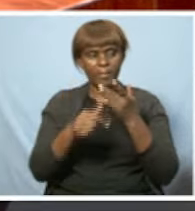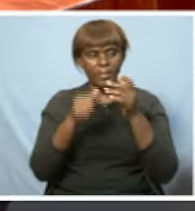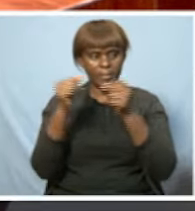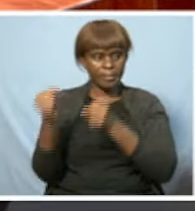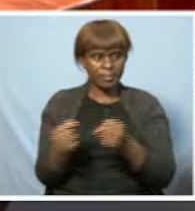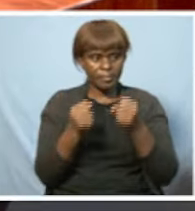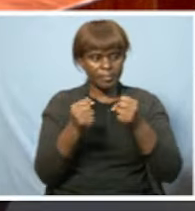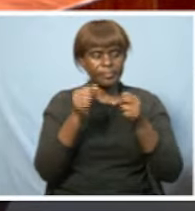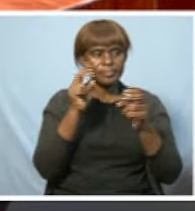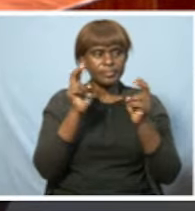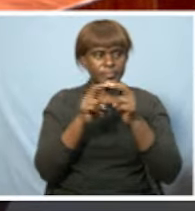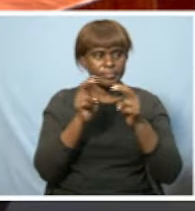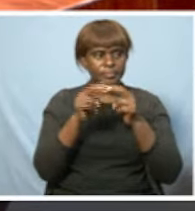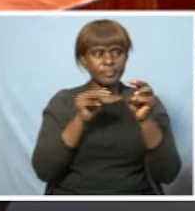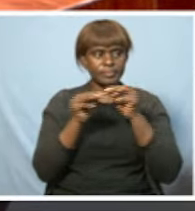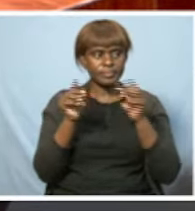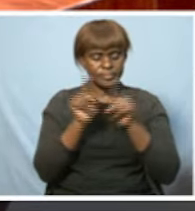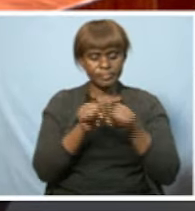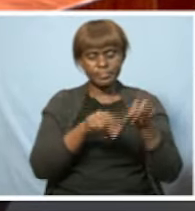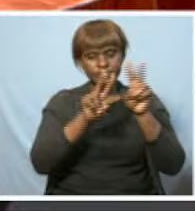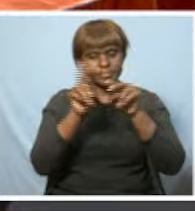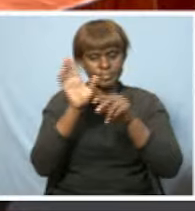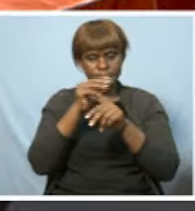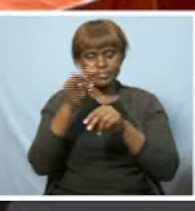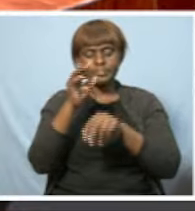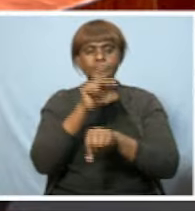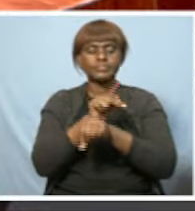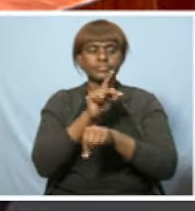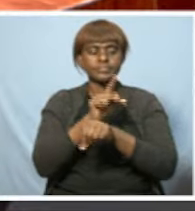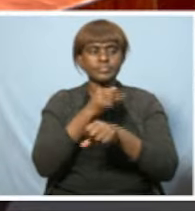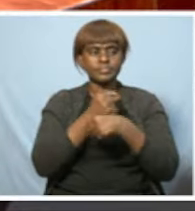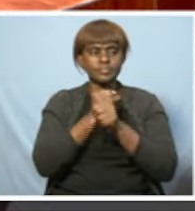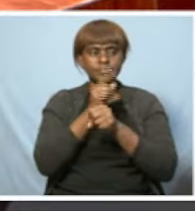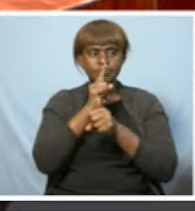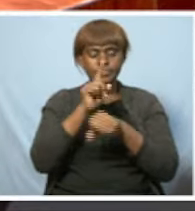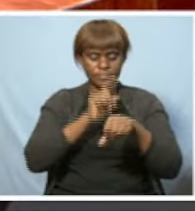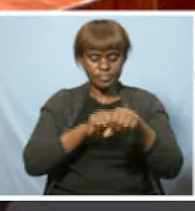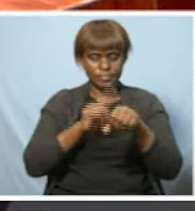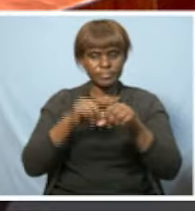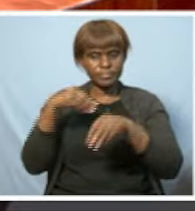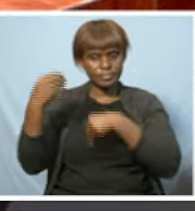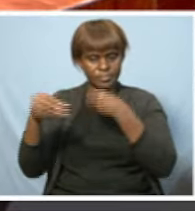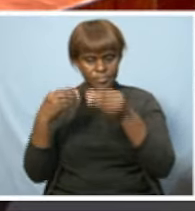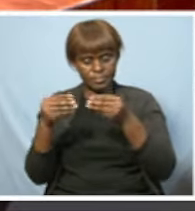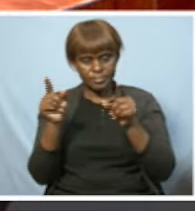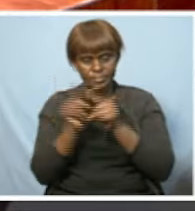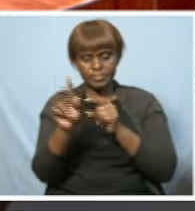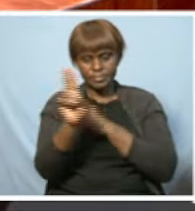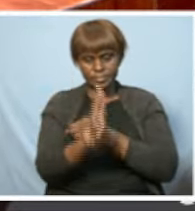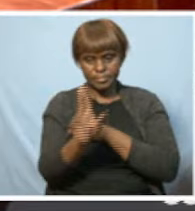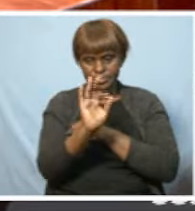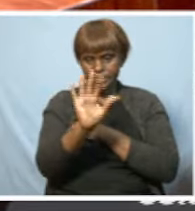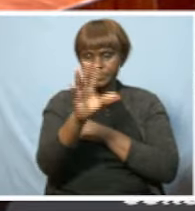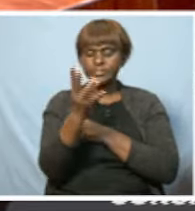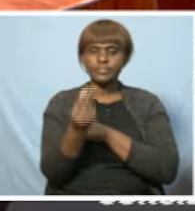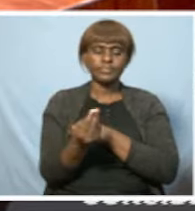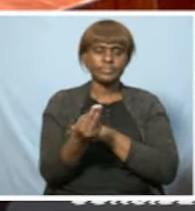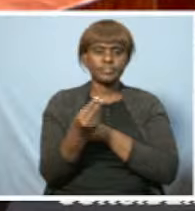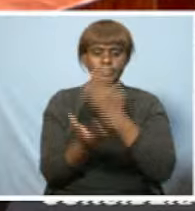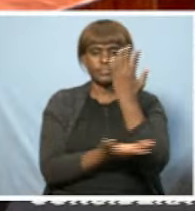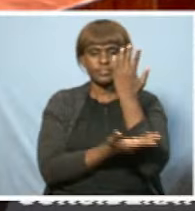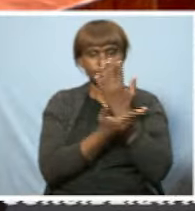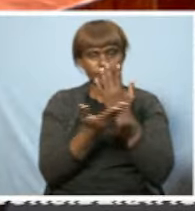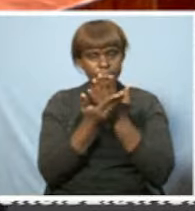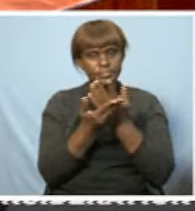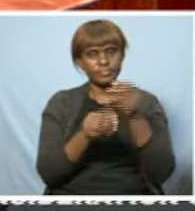contract management and supervision of projects, ensure timely disbursement and utilization of funds, improve